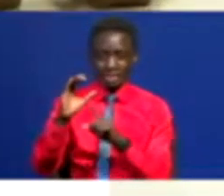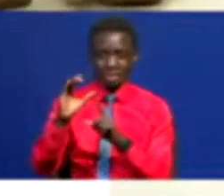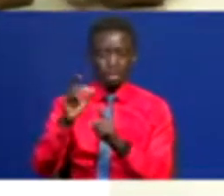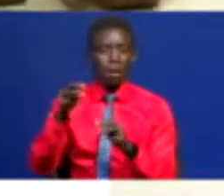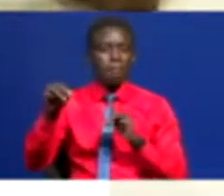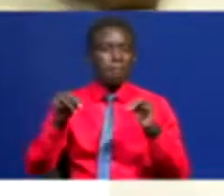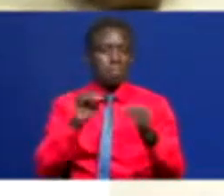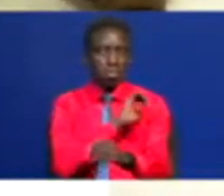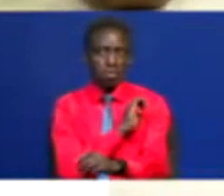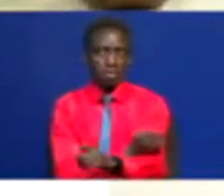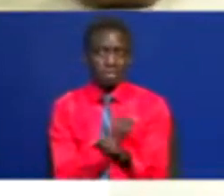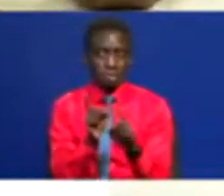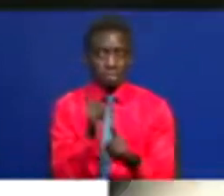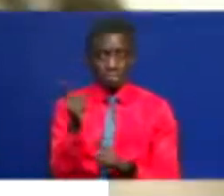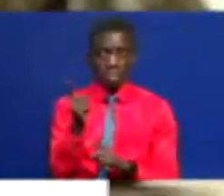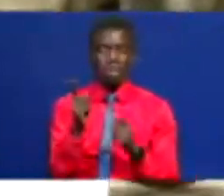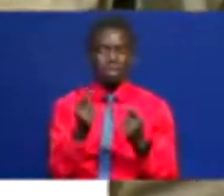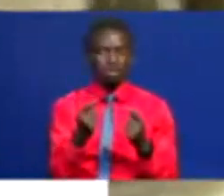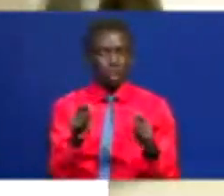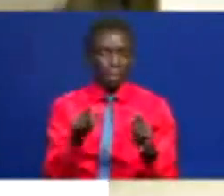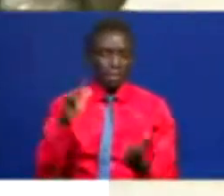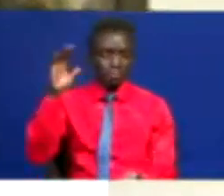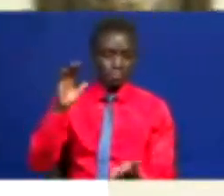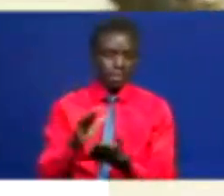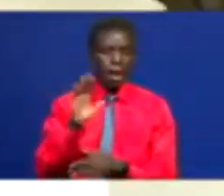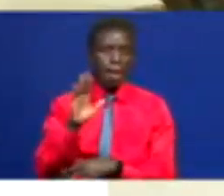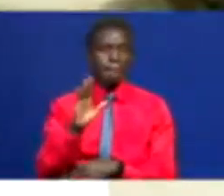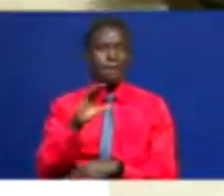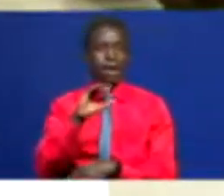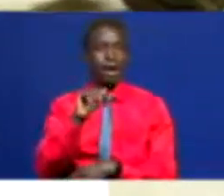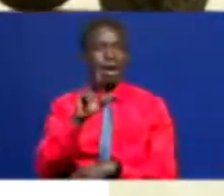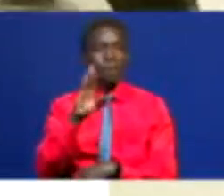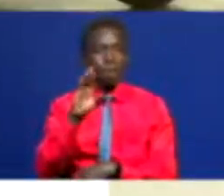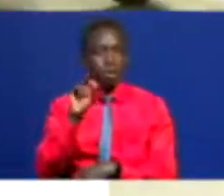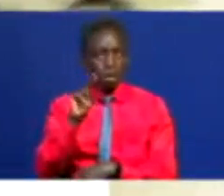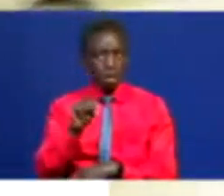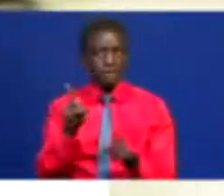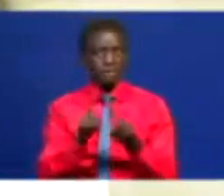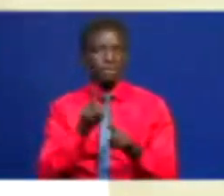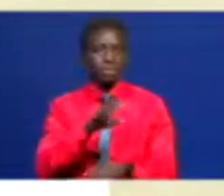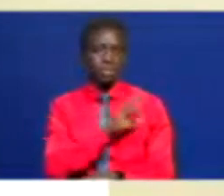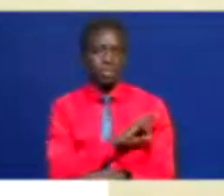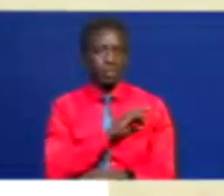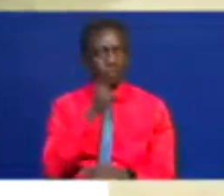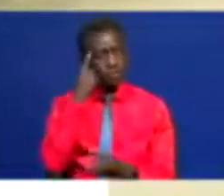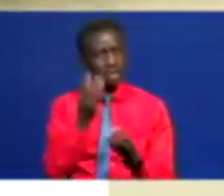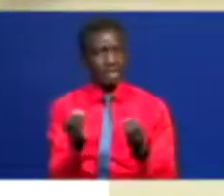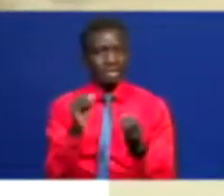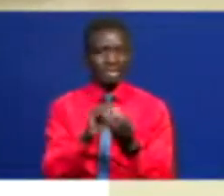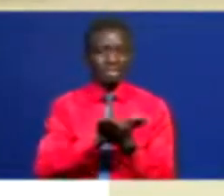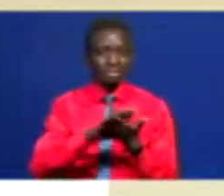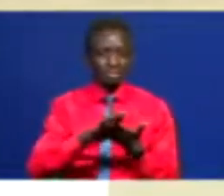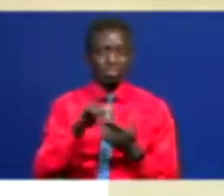enable the airport industry to effectively reduce its carbon footprint and to benefit from increased efficiency through